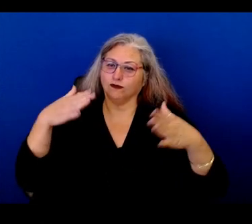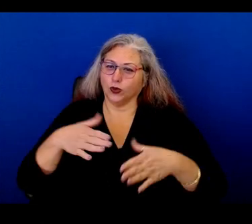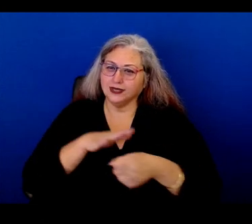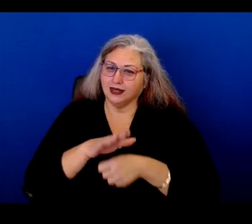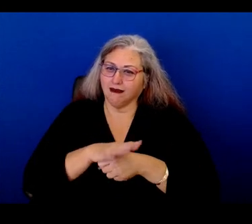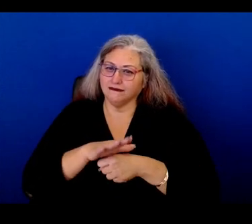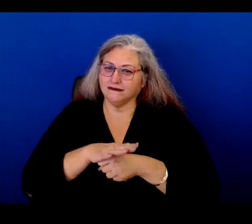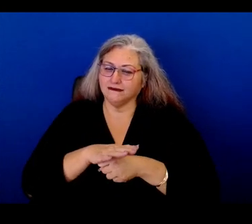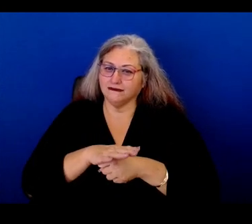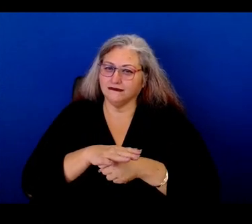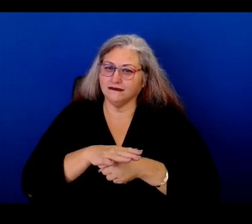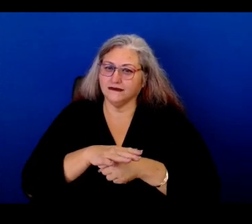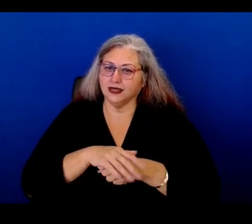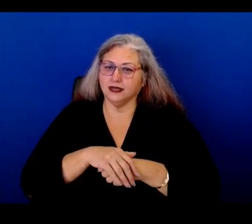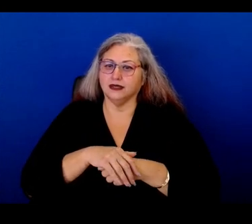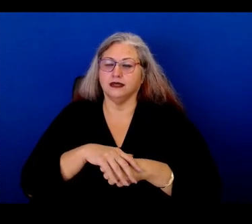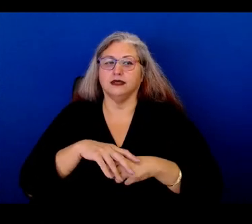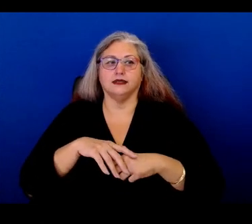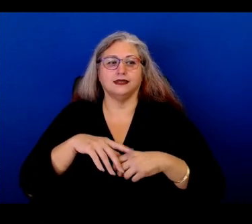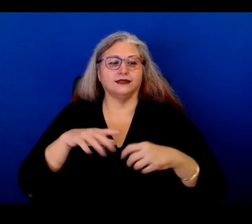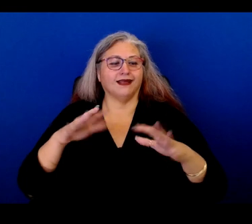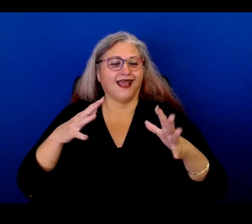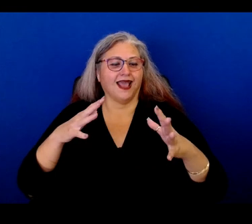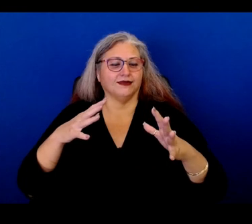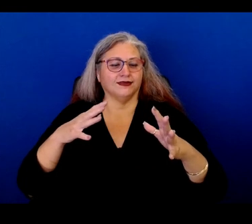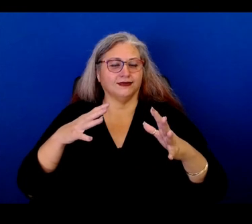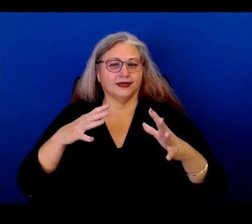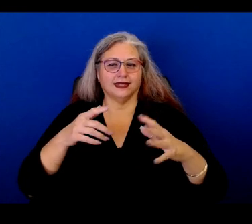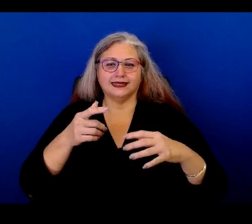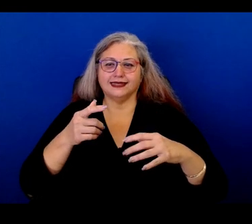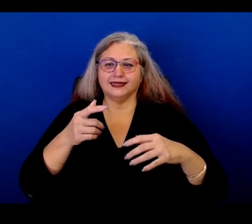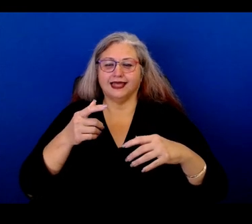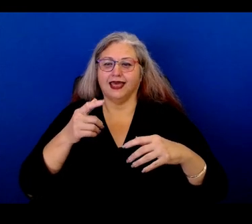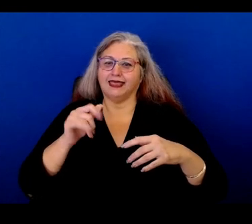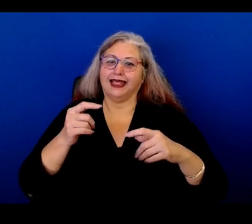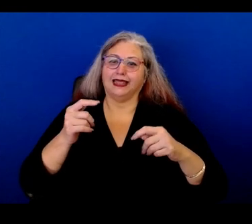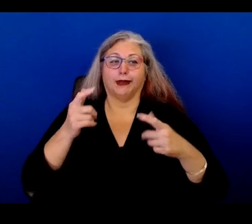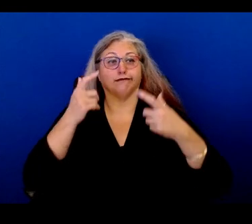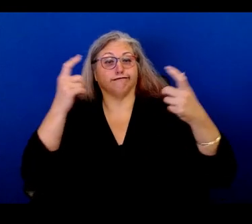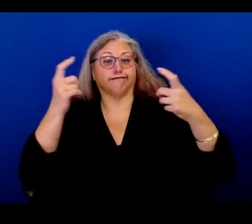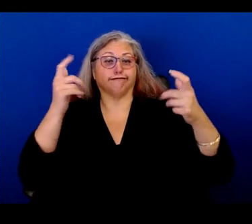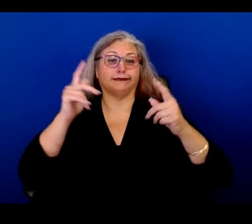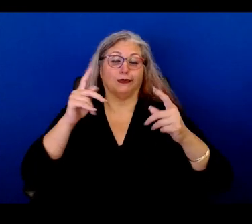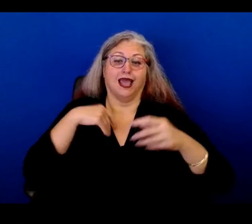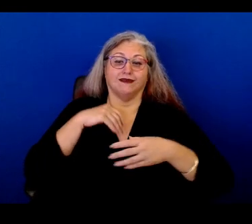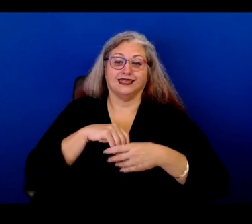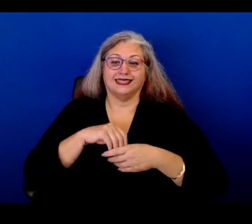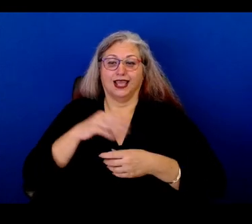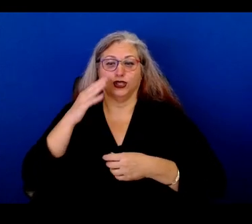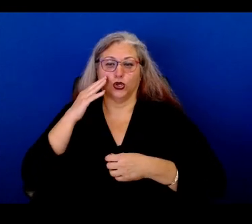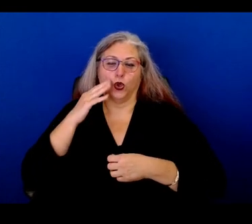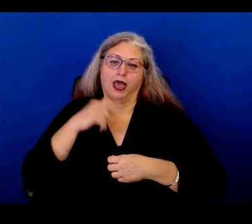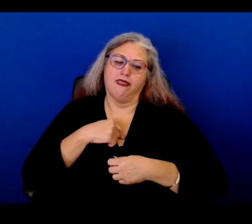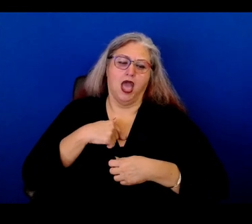is kind of this, the little grandiosity that everybody has inside that they, you know, that they want this or